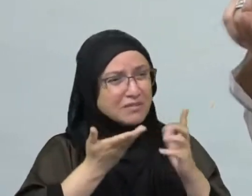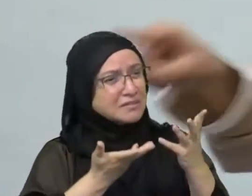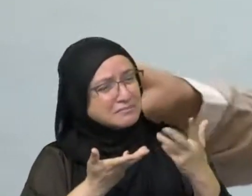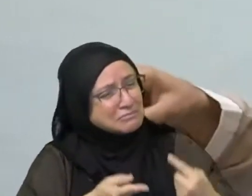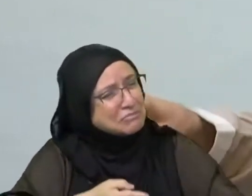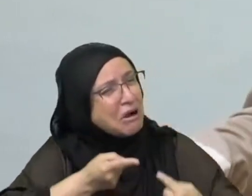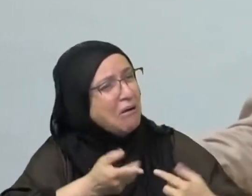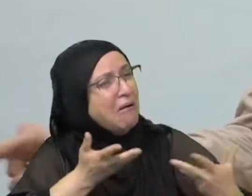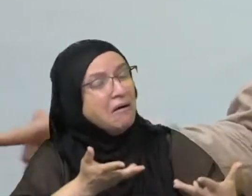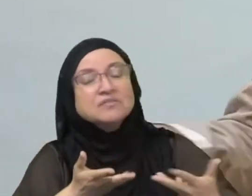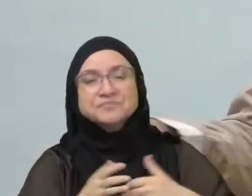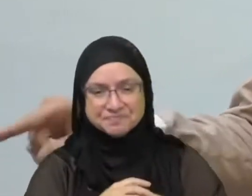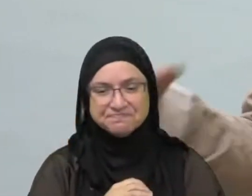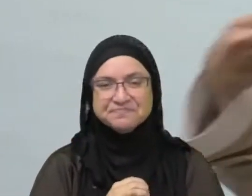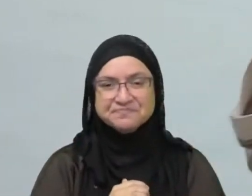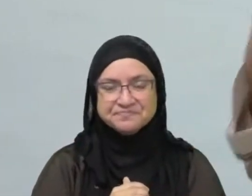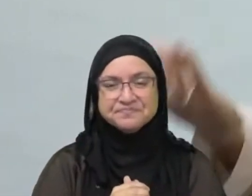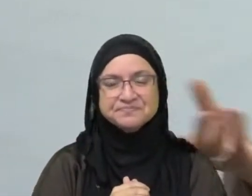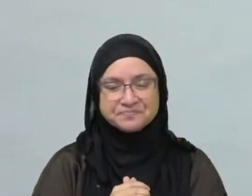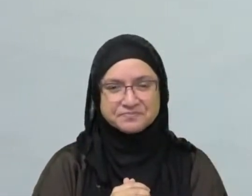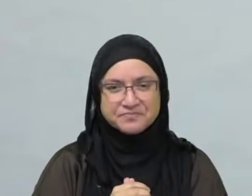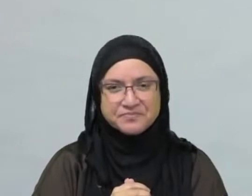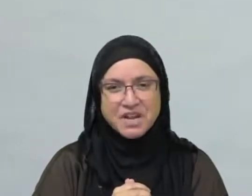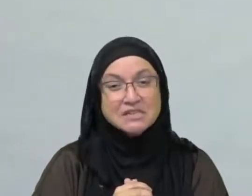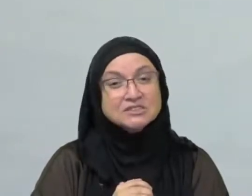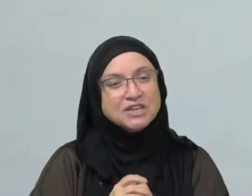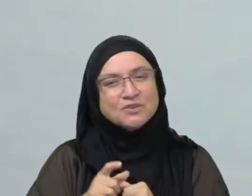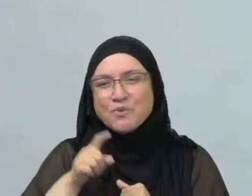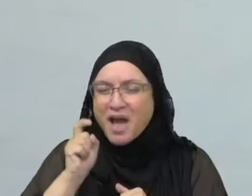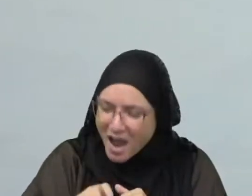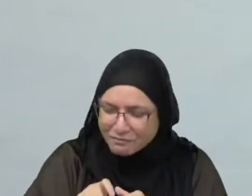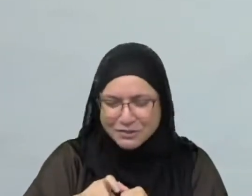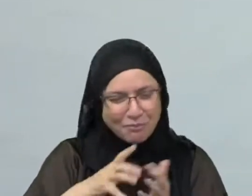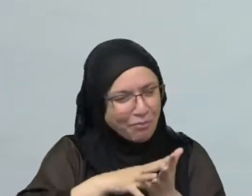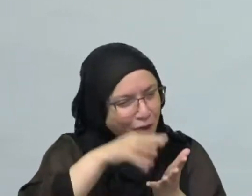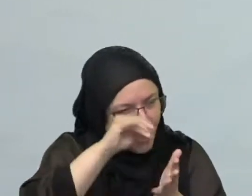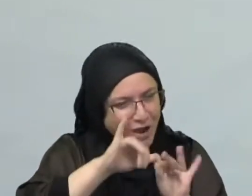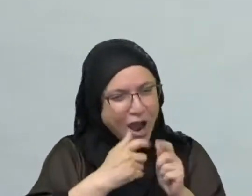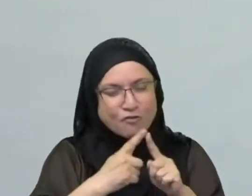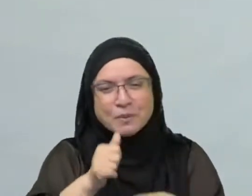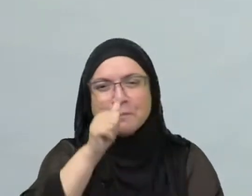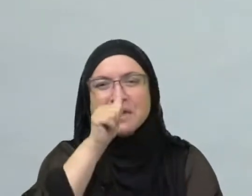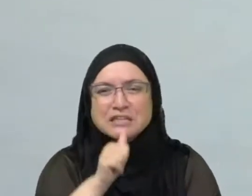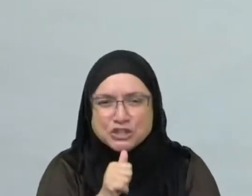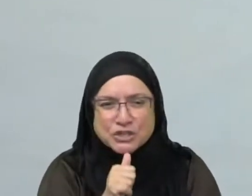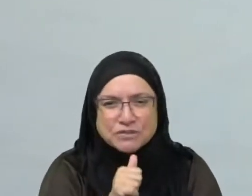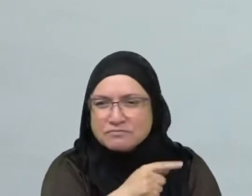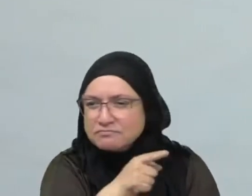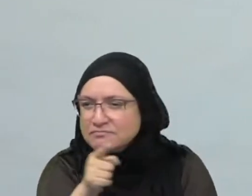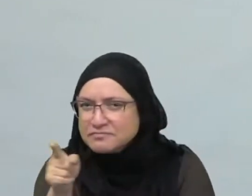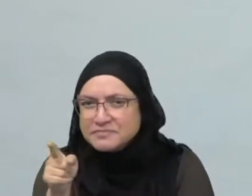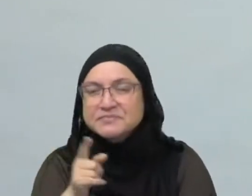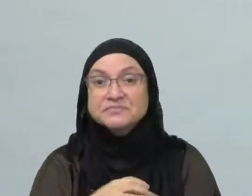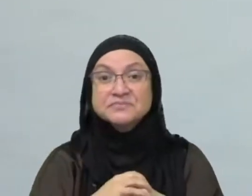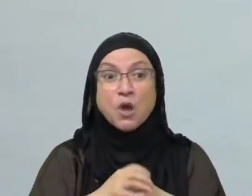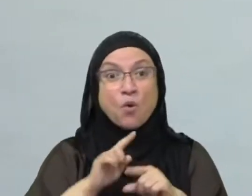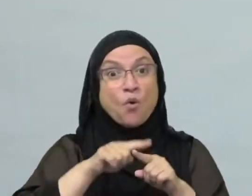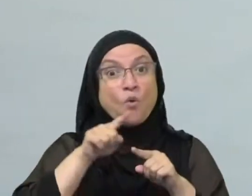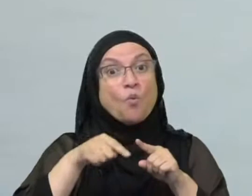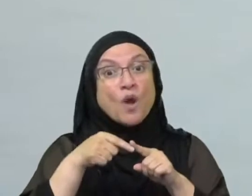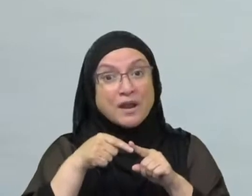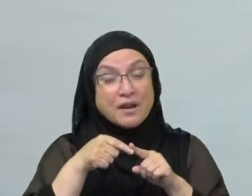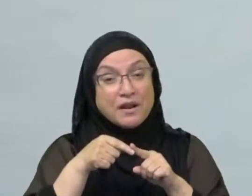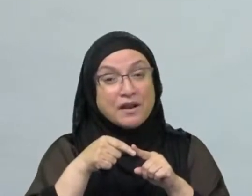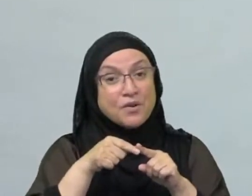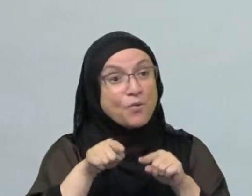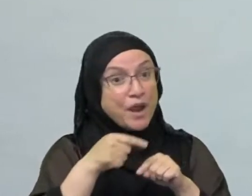my loved ones are still out there and the blood is still fresh and I can see them mutilating their bodies. And I hate to be vivid and vulgar, but let's be